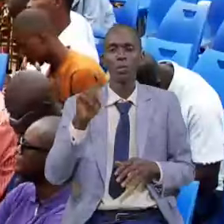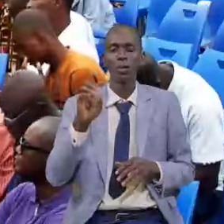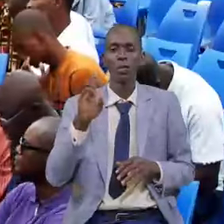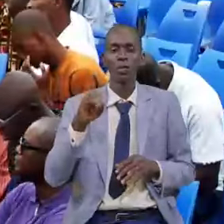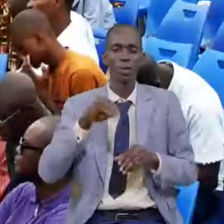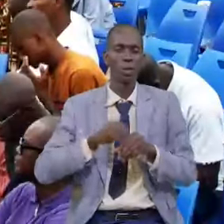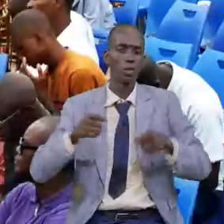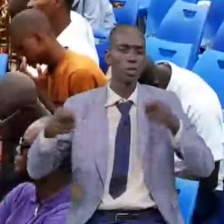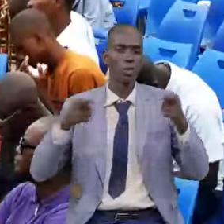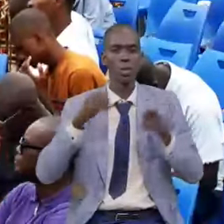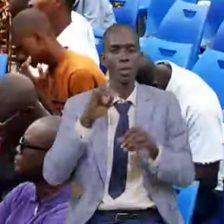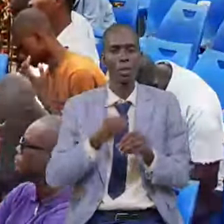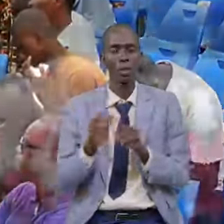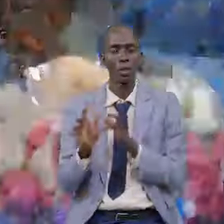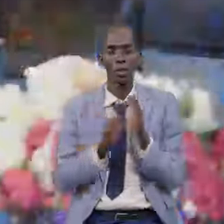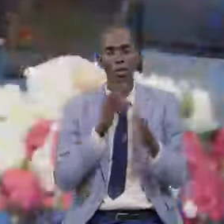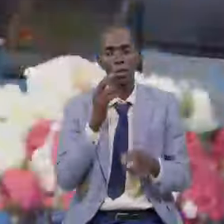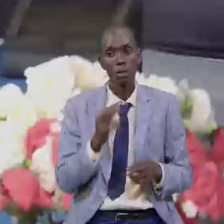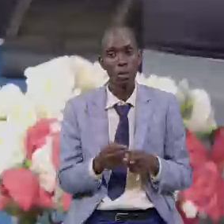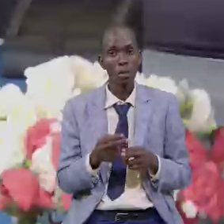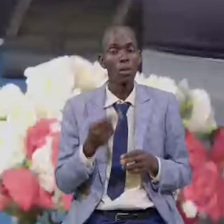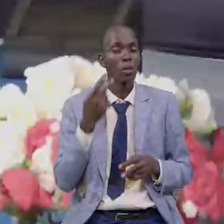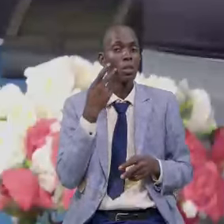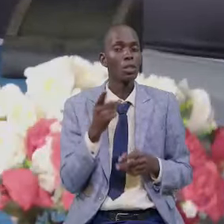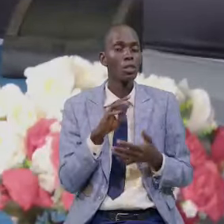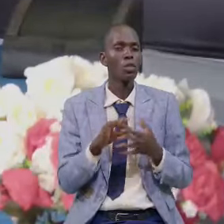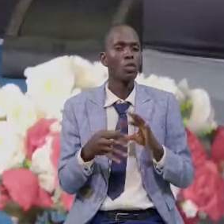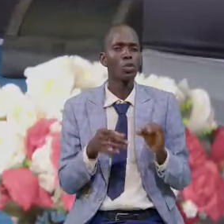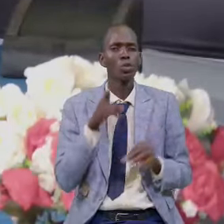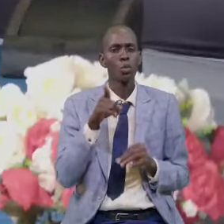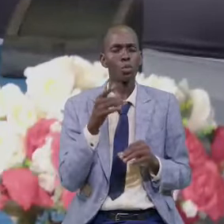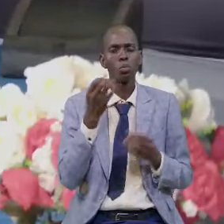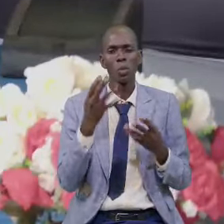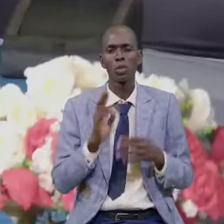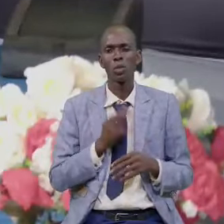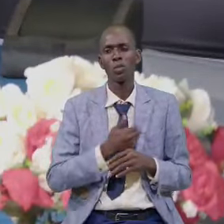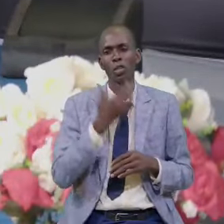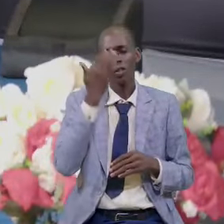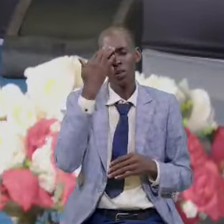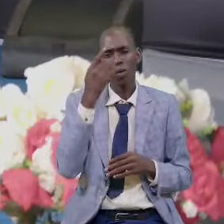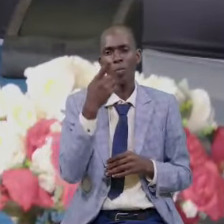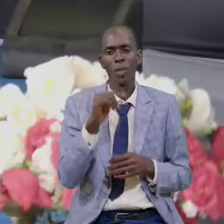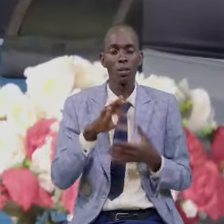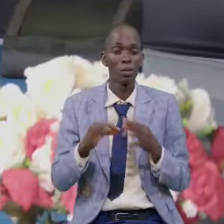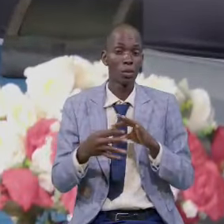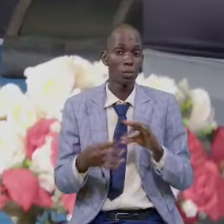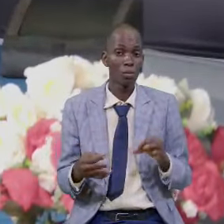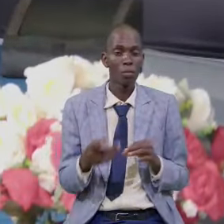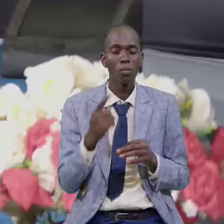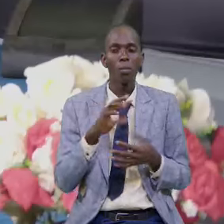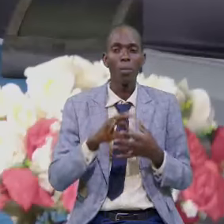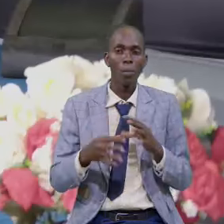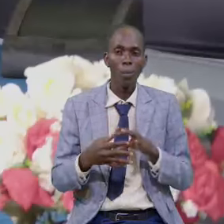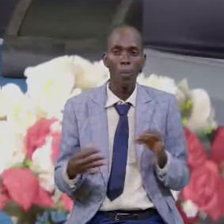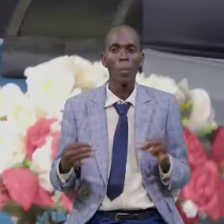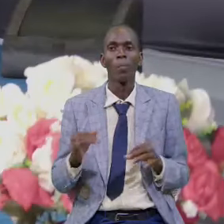I'm looking at the story, many of us already know the story. And the story, I go from the very